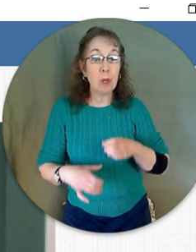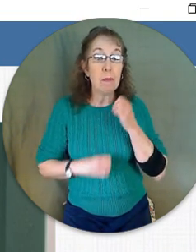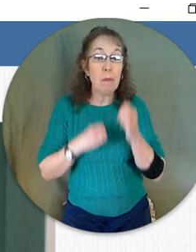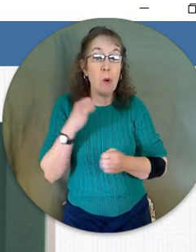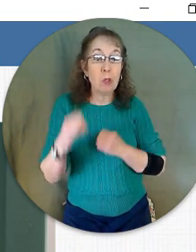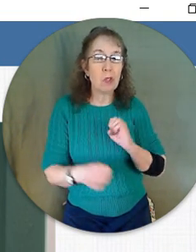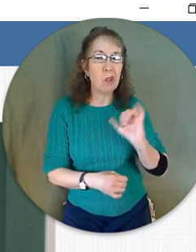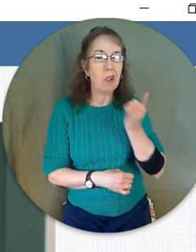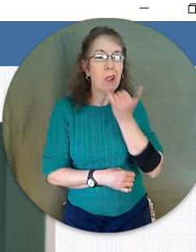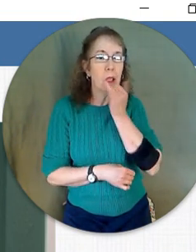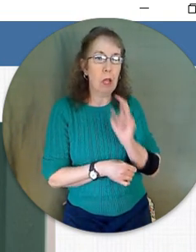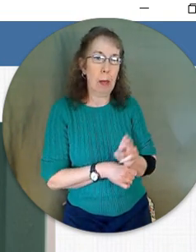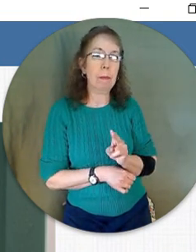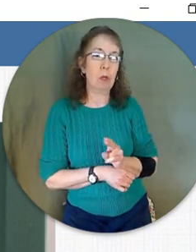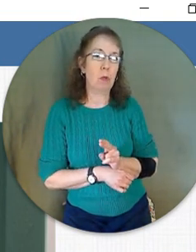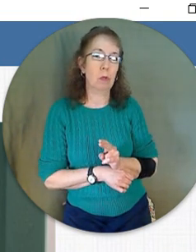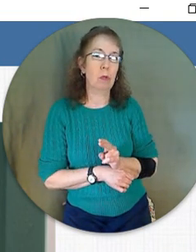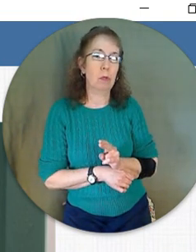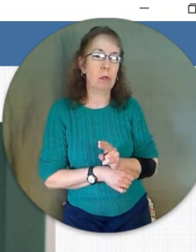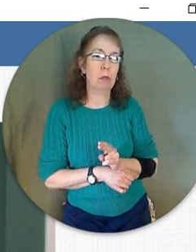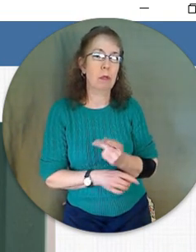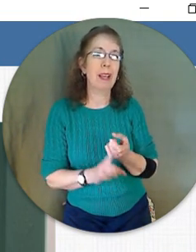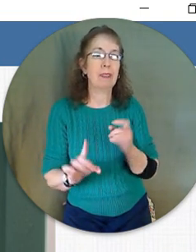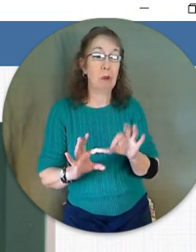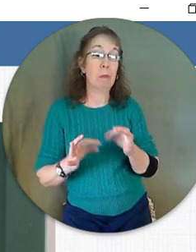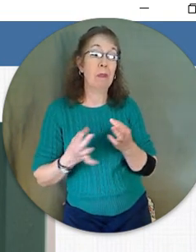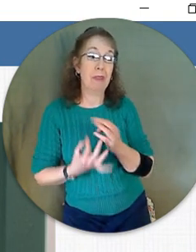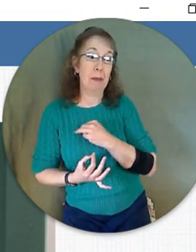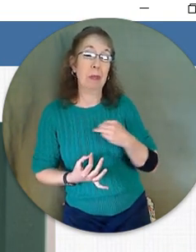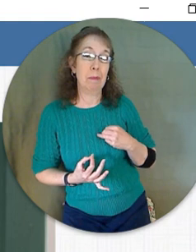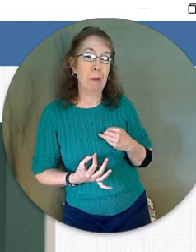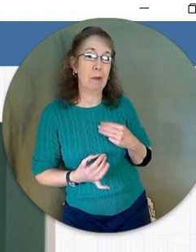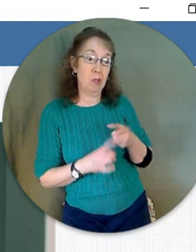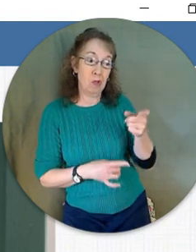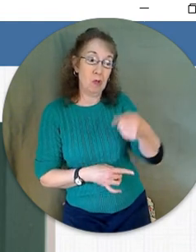abuse. Emotional abuse is usually from family members,